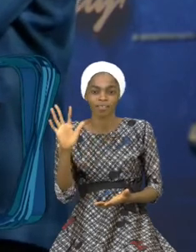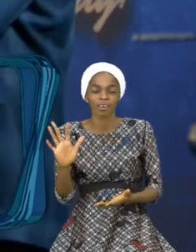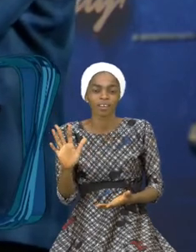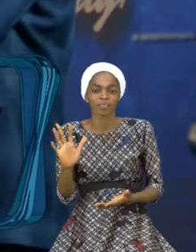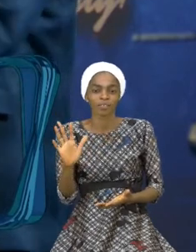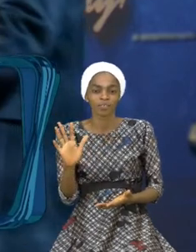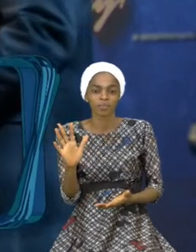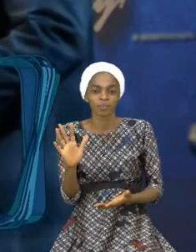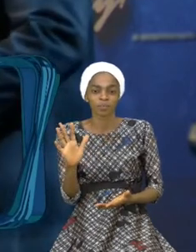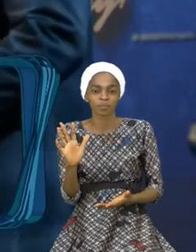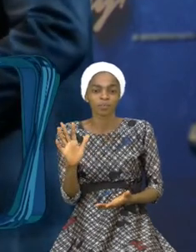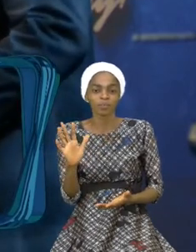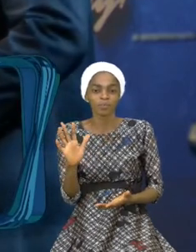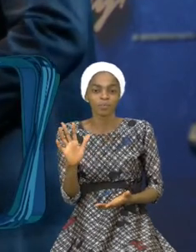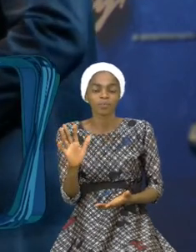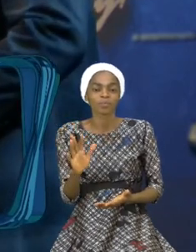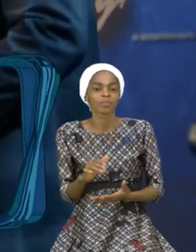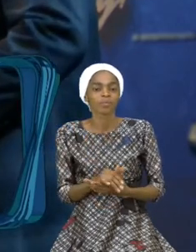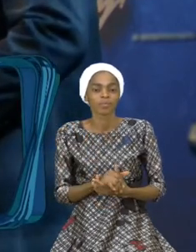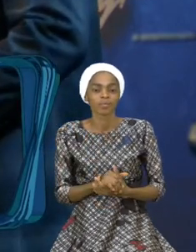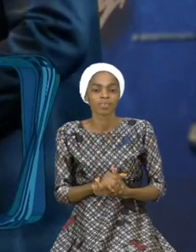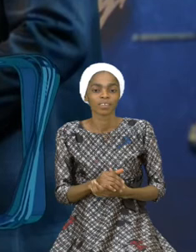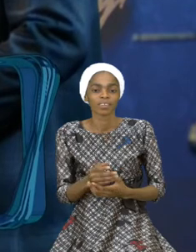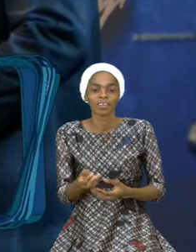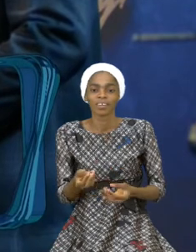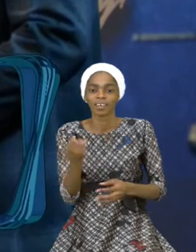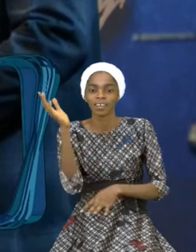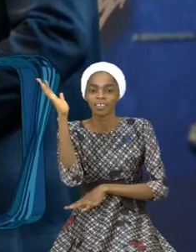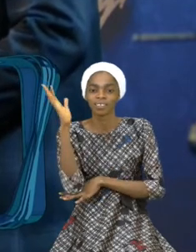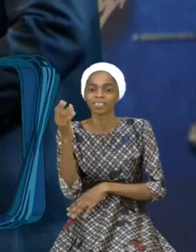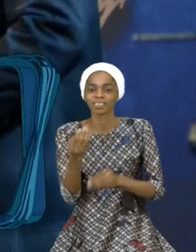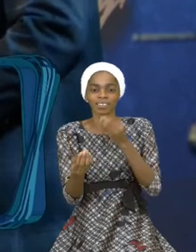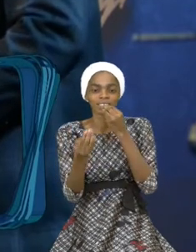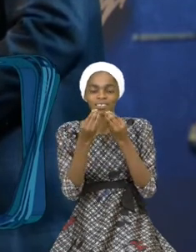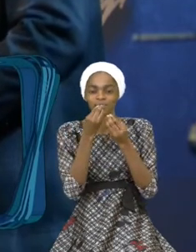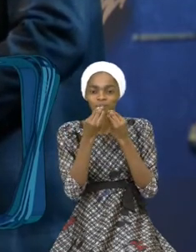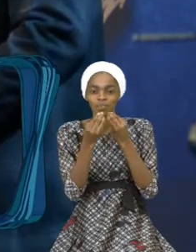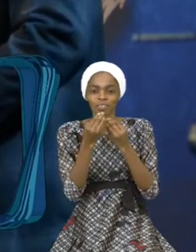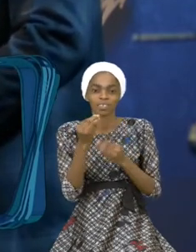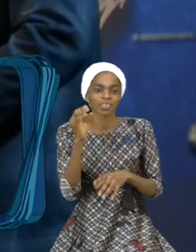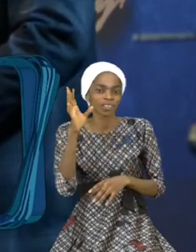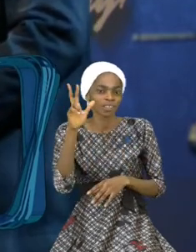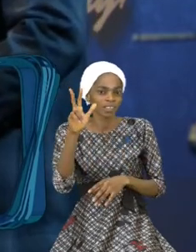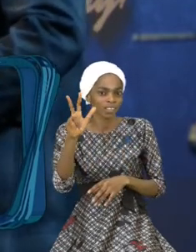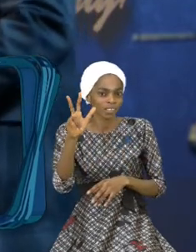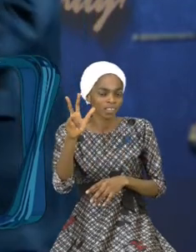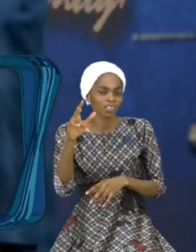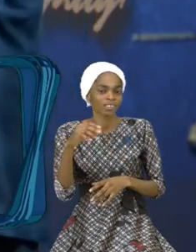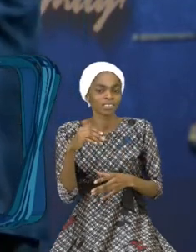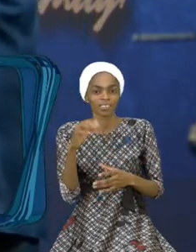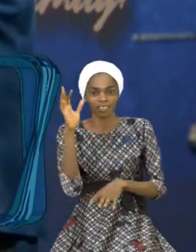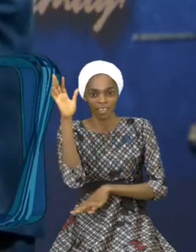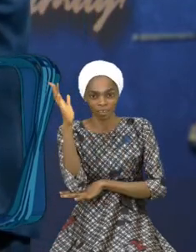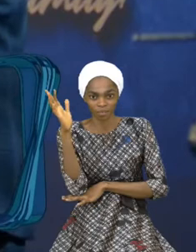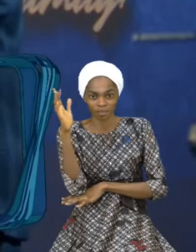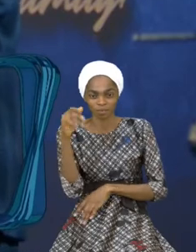launch r with jesus 3 b n right inside the compound air